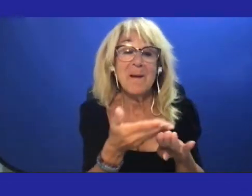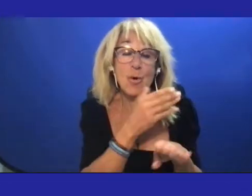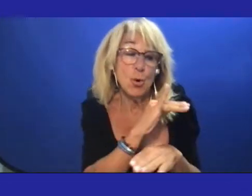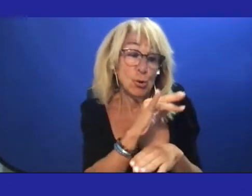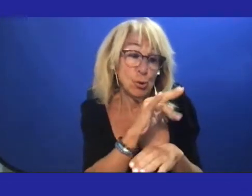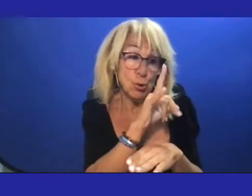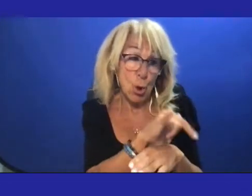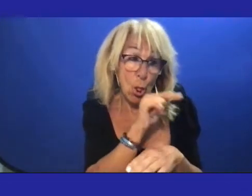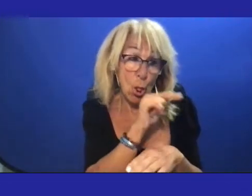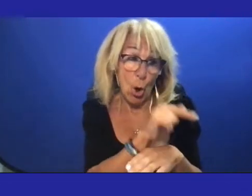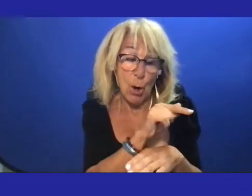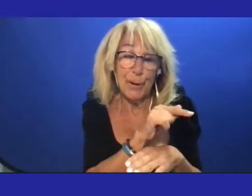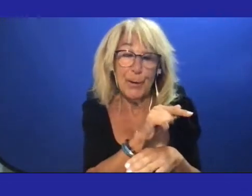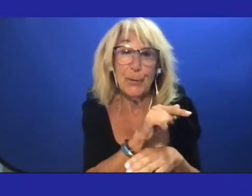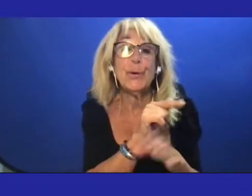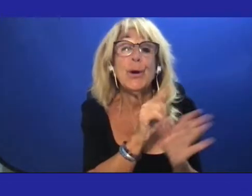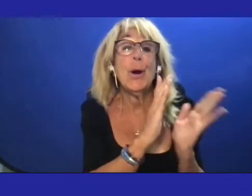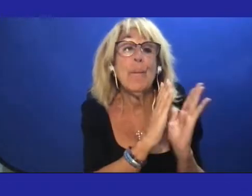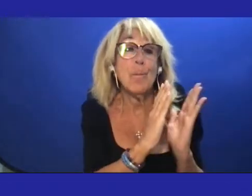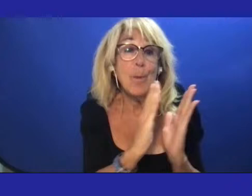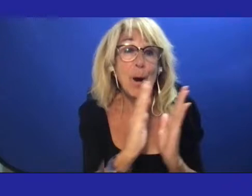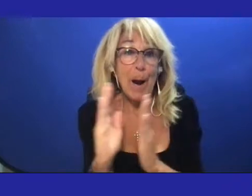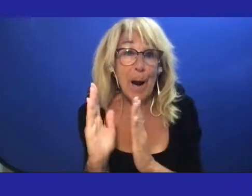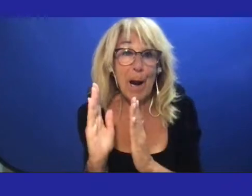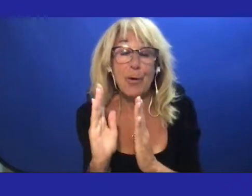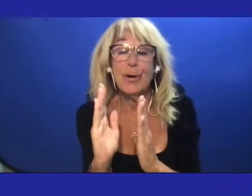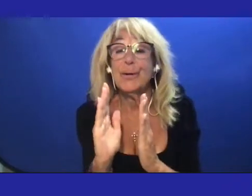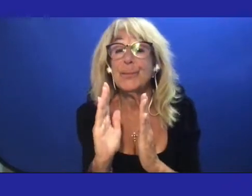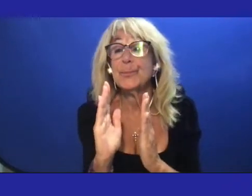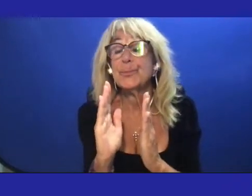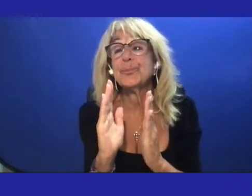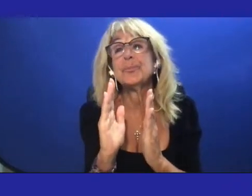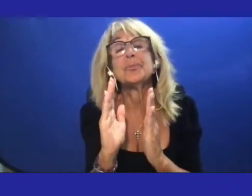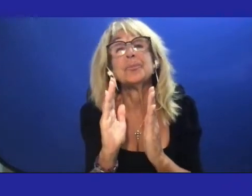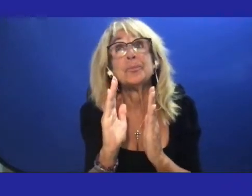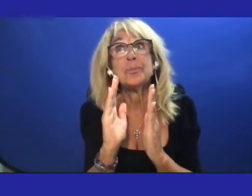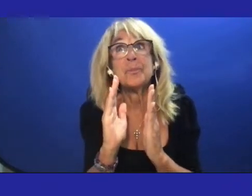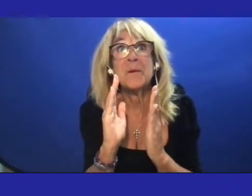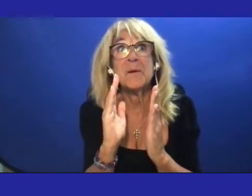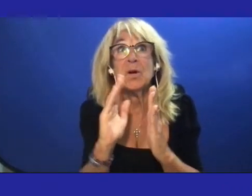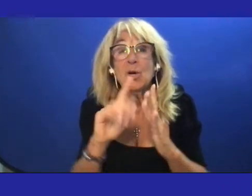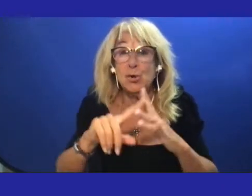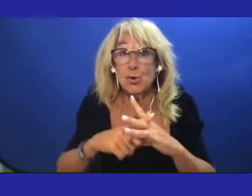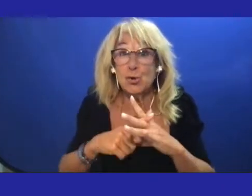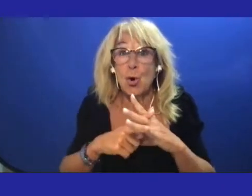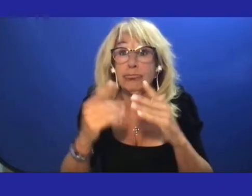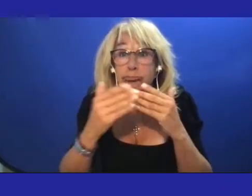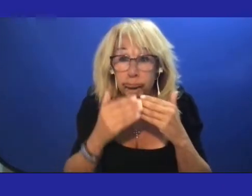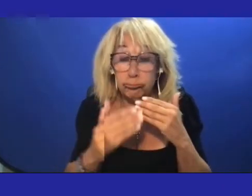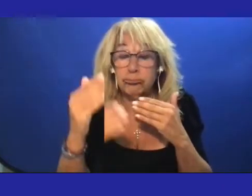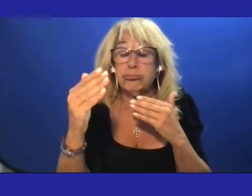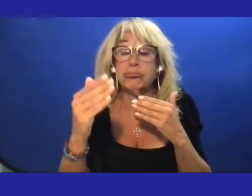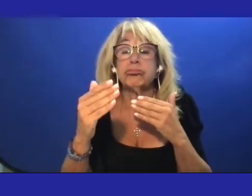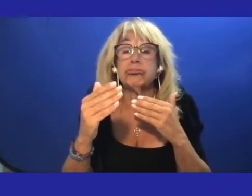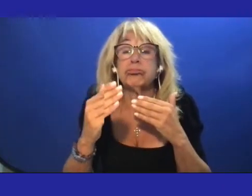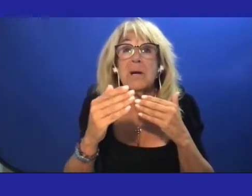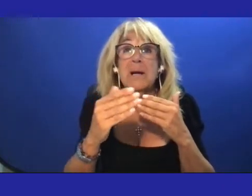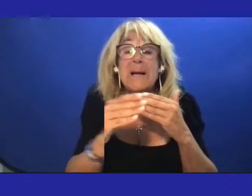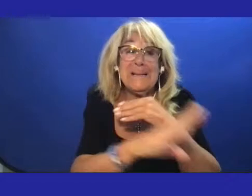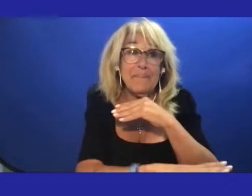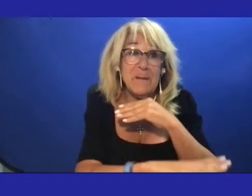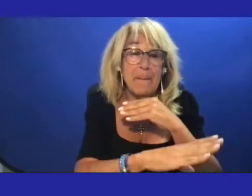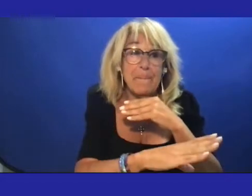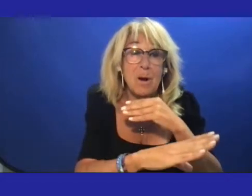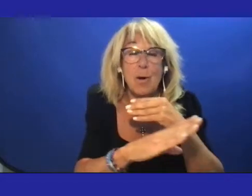are preparing to kind of kick this off in late September, early October at central office. We will start